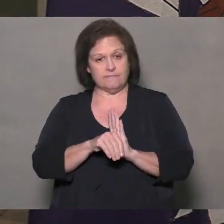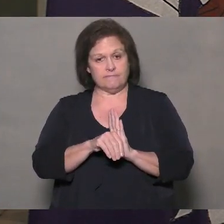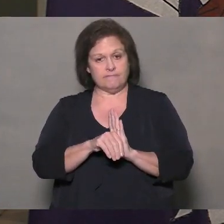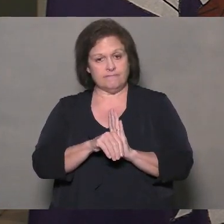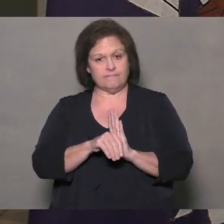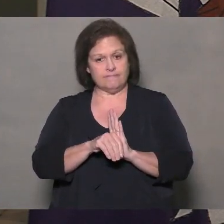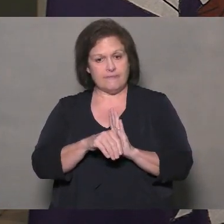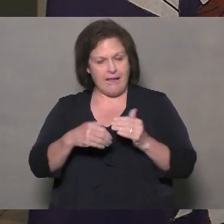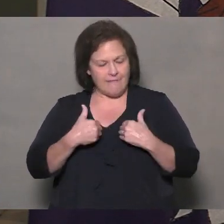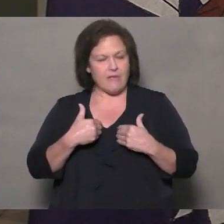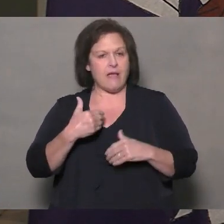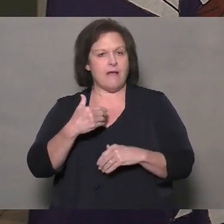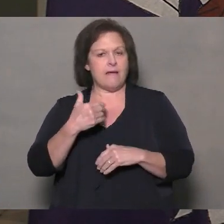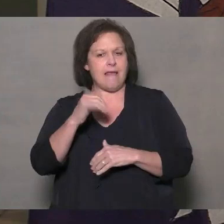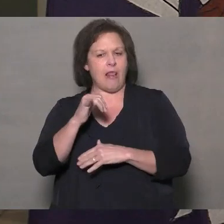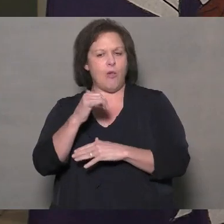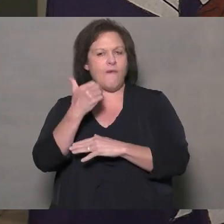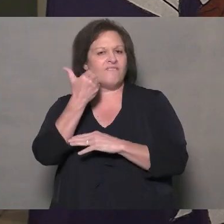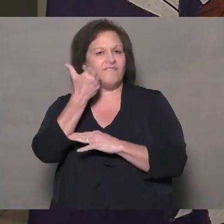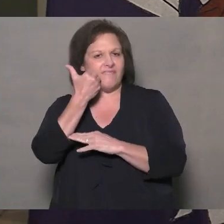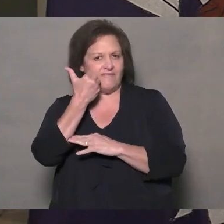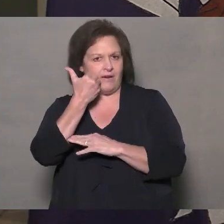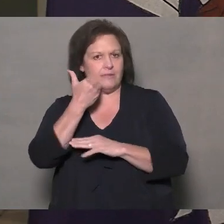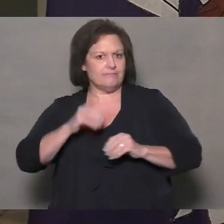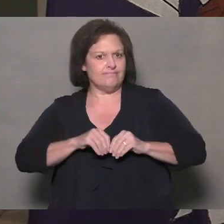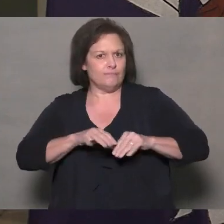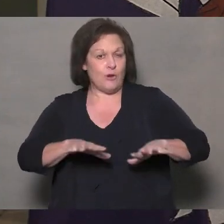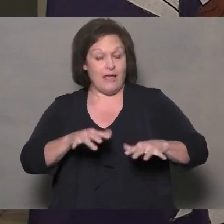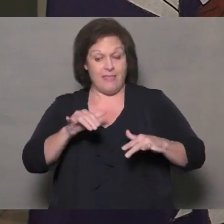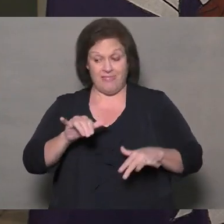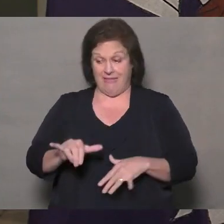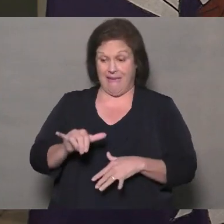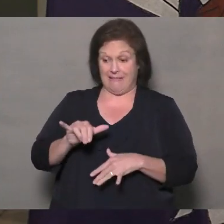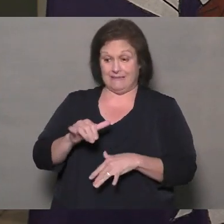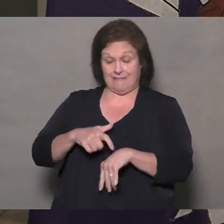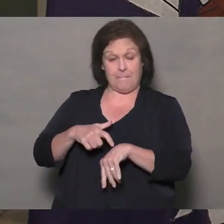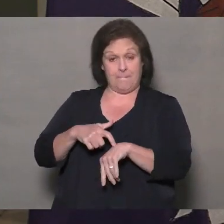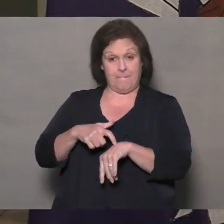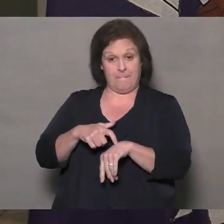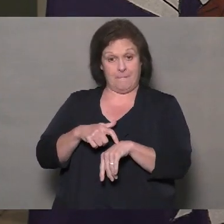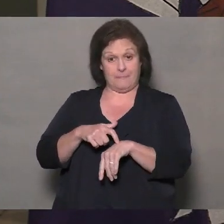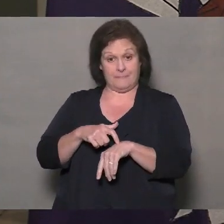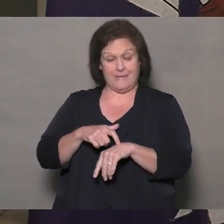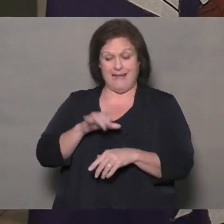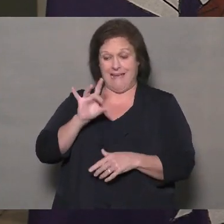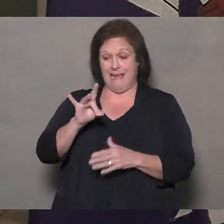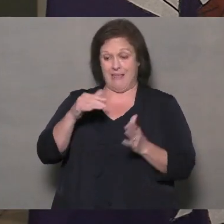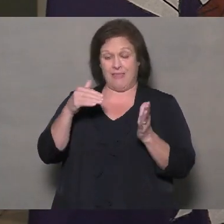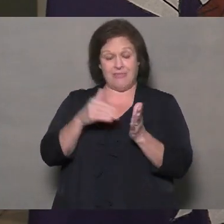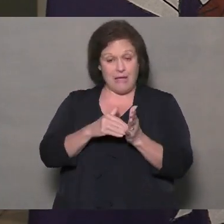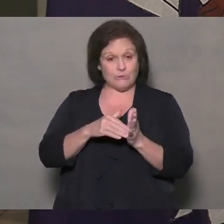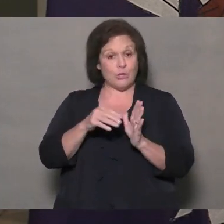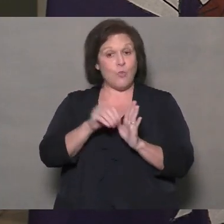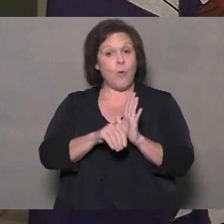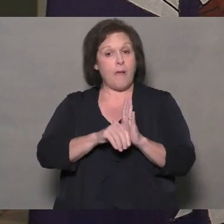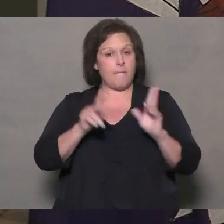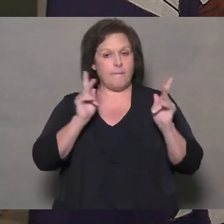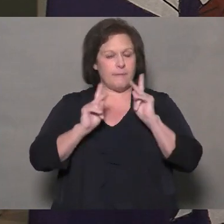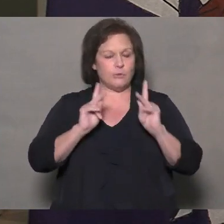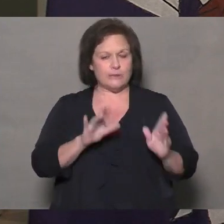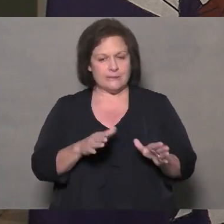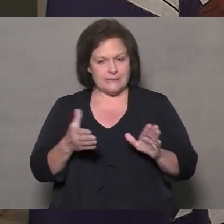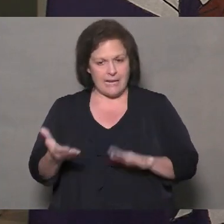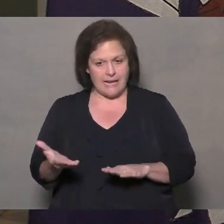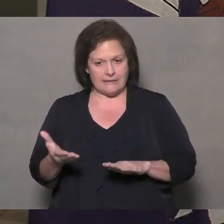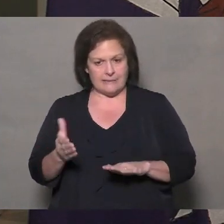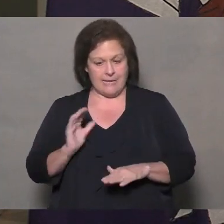of a yellow fever pandemic. That year alone, 8,000 New Orleanians died.